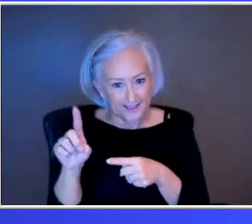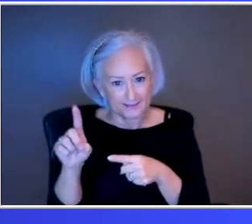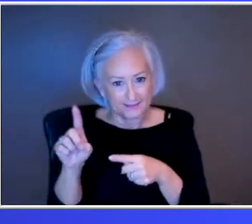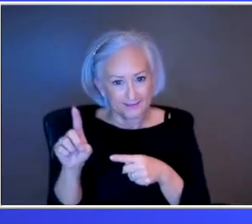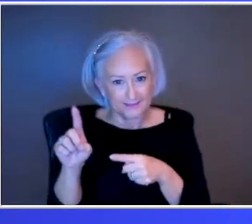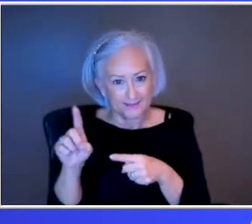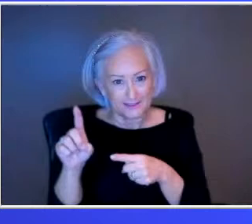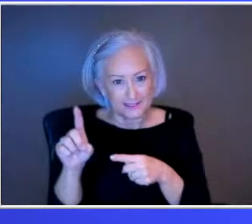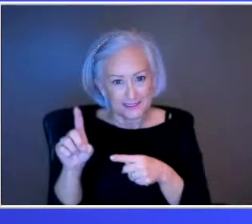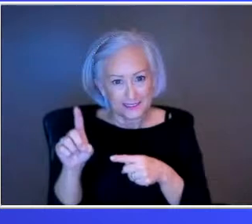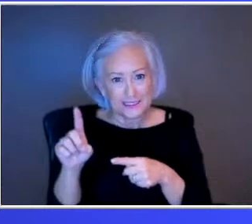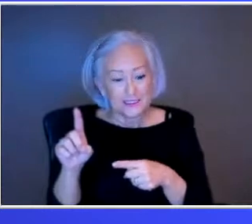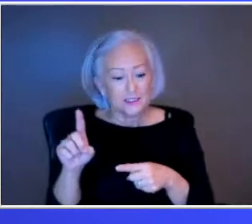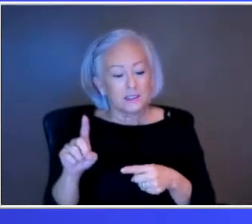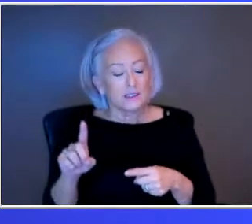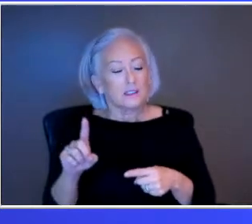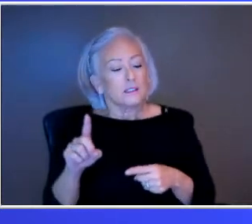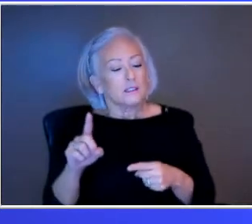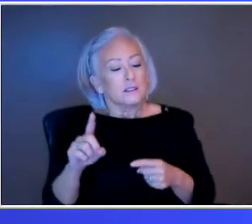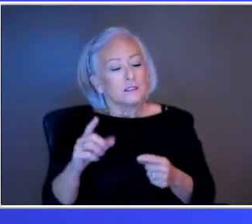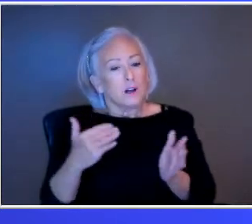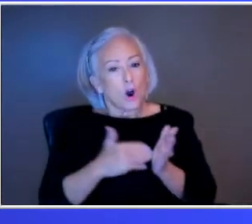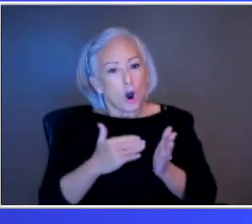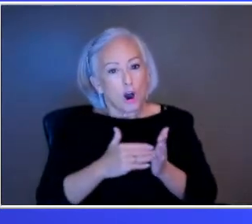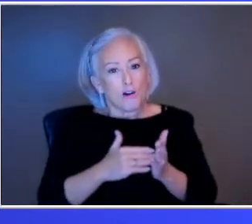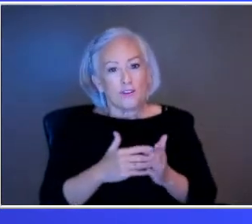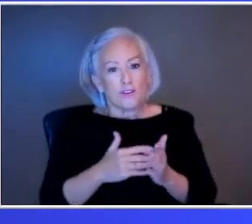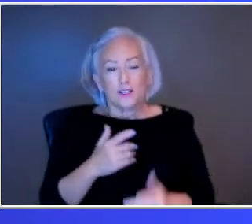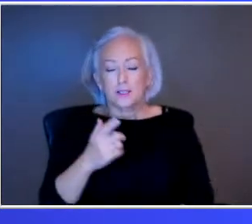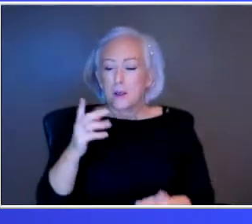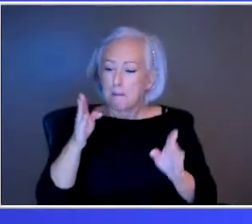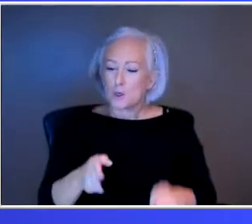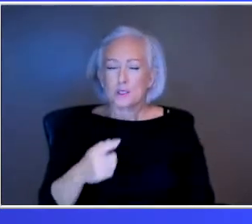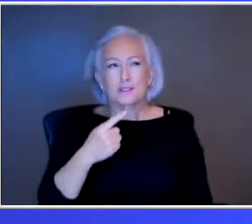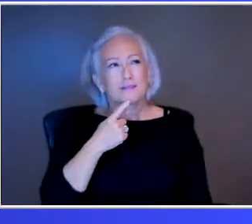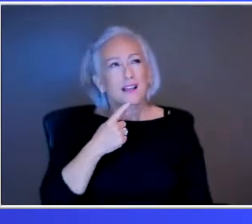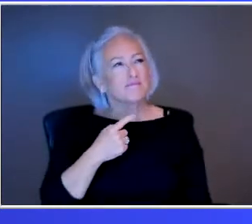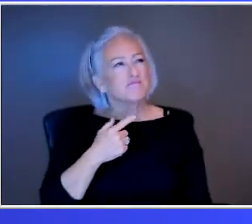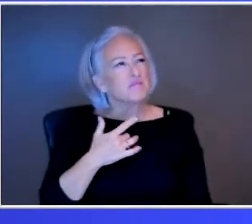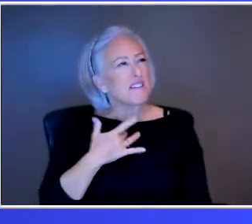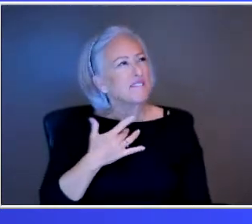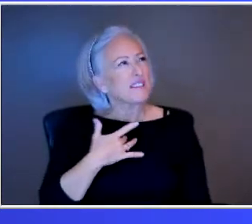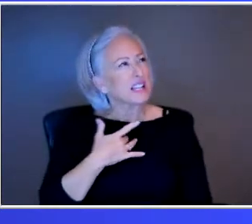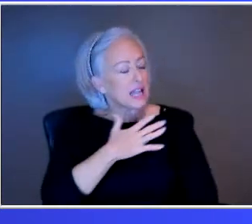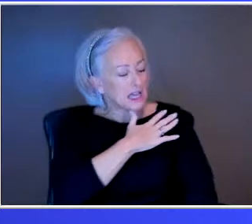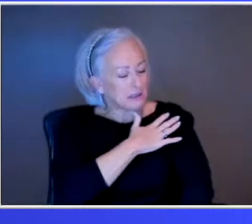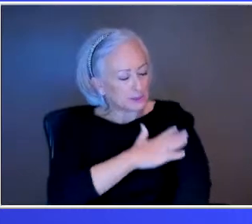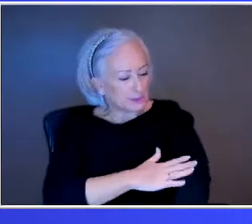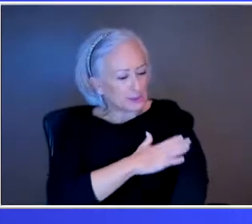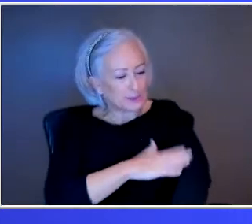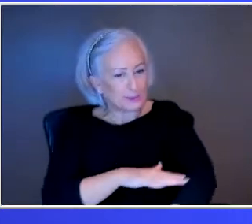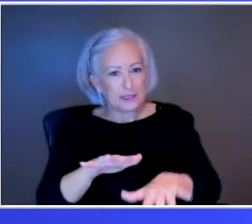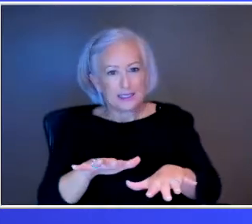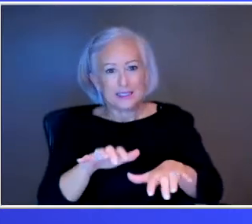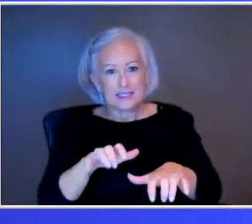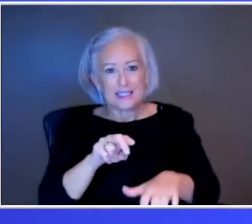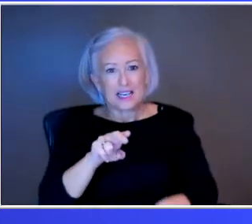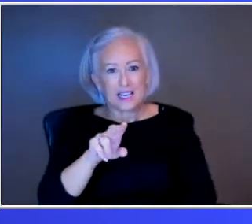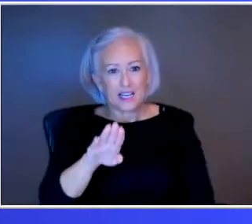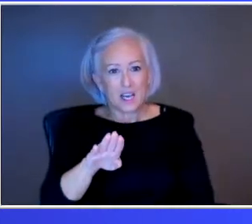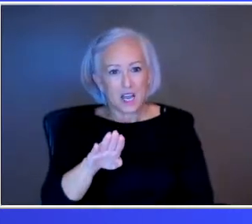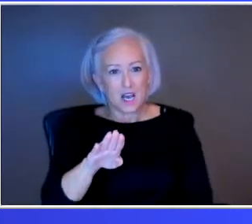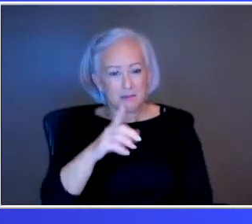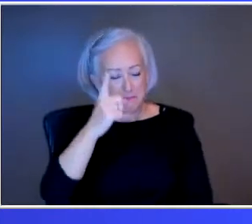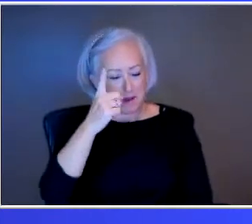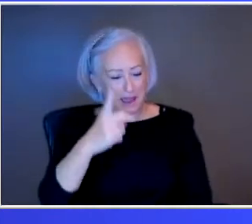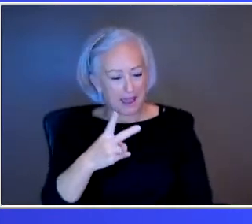encounter a patient that they felt like they were having some early symptoms, numbness, for example, that came on suddenly involving half of the body. And they said, that's a little